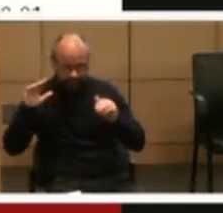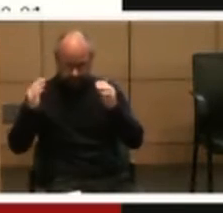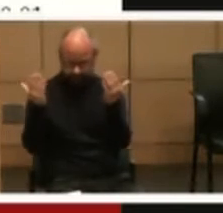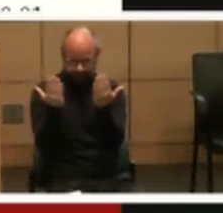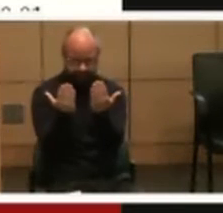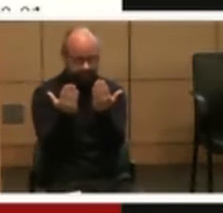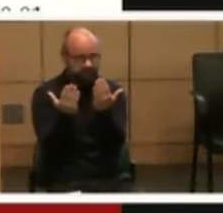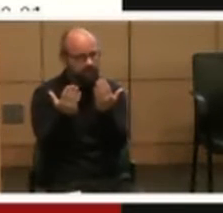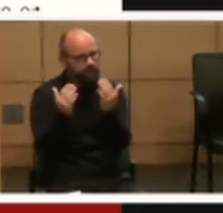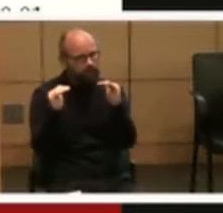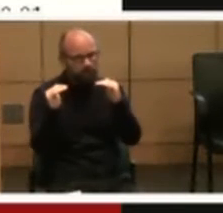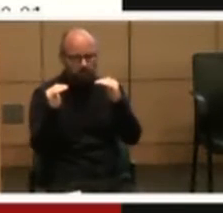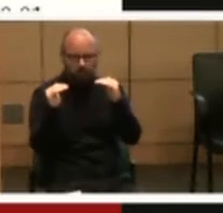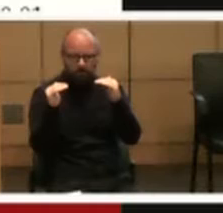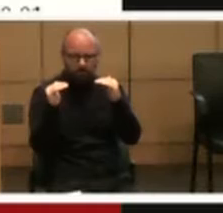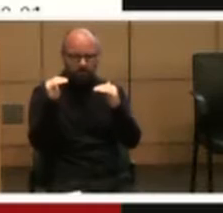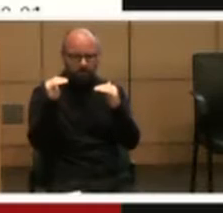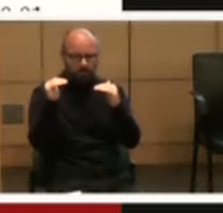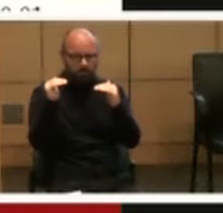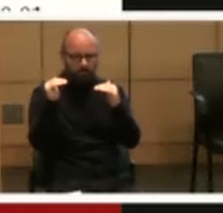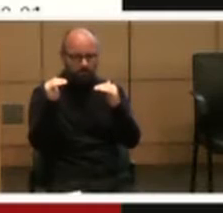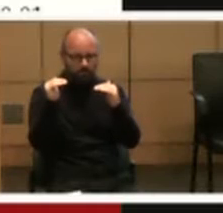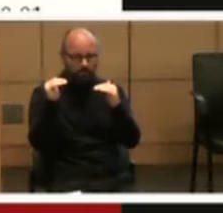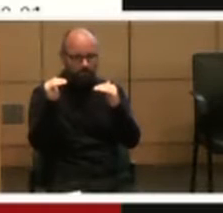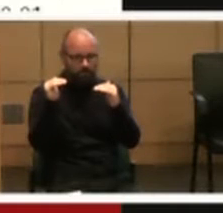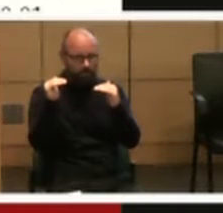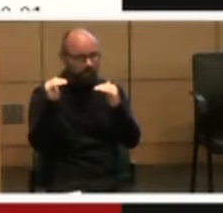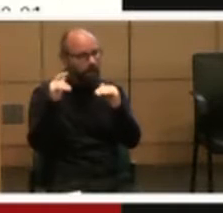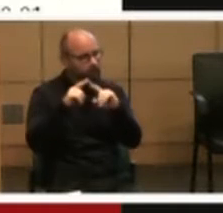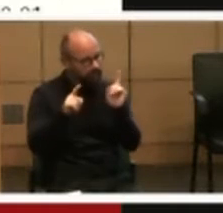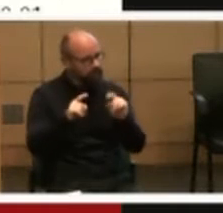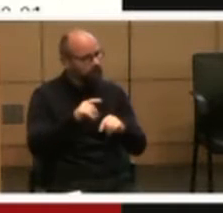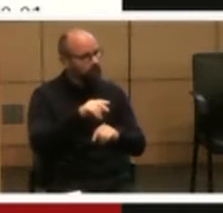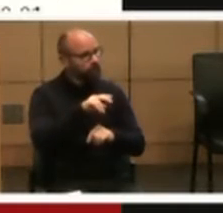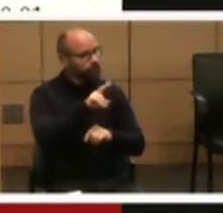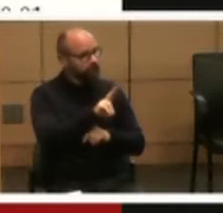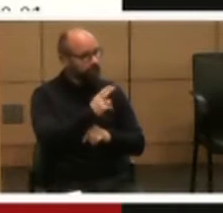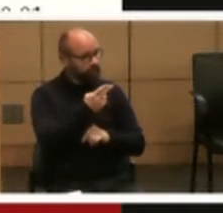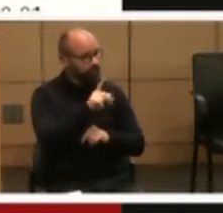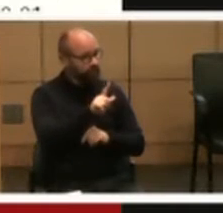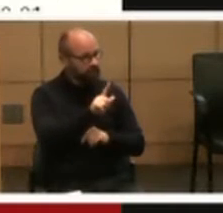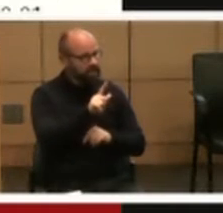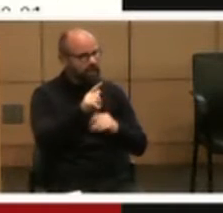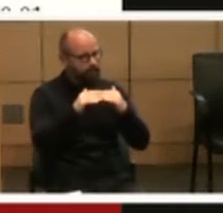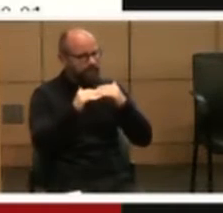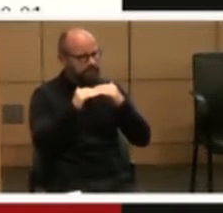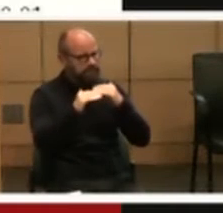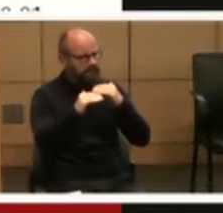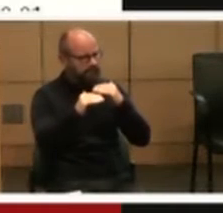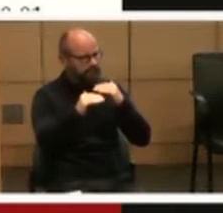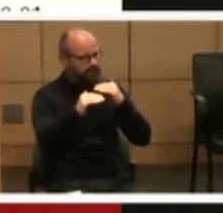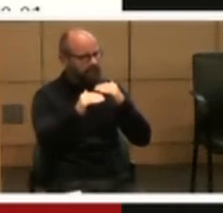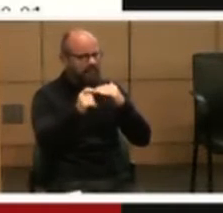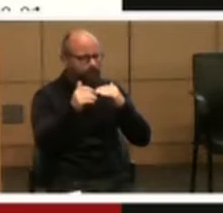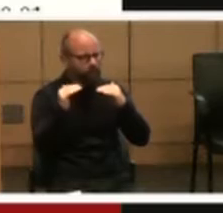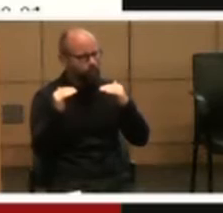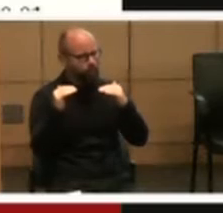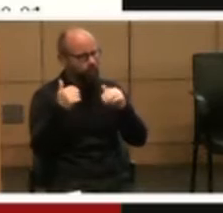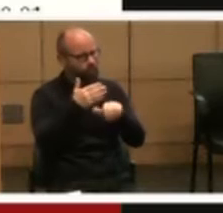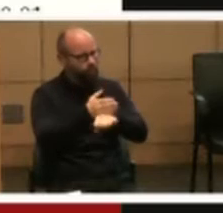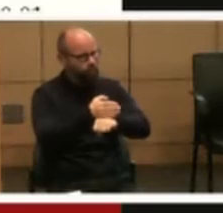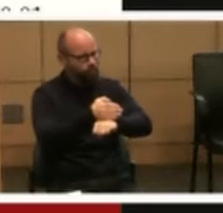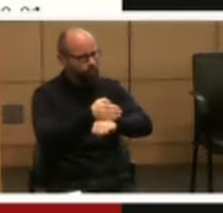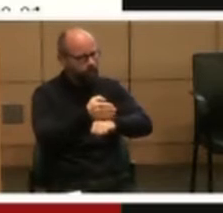here. But again, the kids with unilateral hearing loss, they seemed to hold about, in the study maybe they got a little worse, but then again,